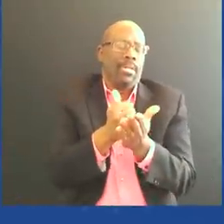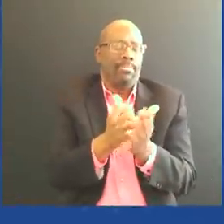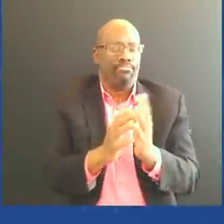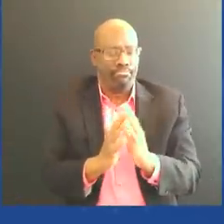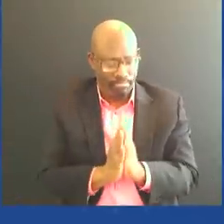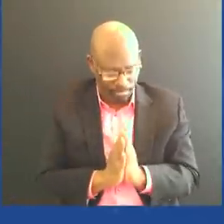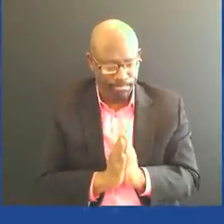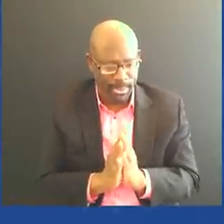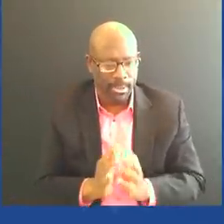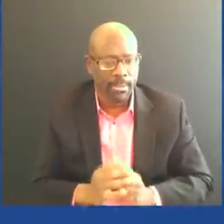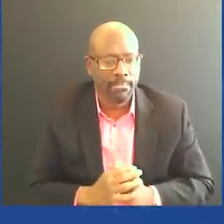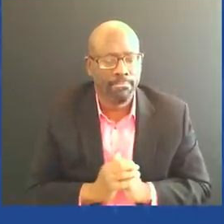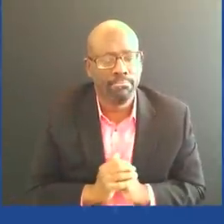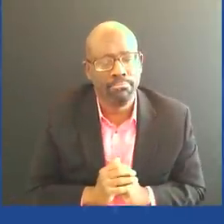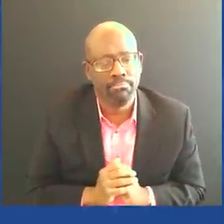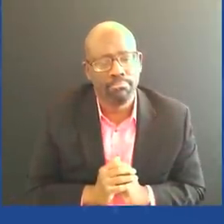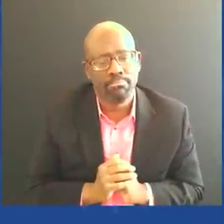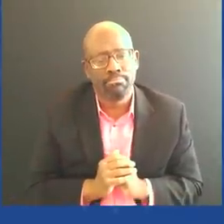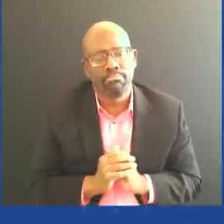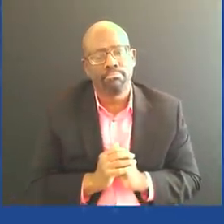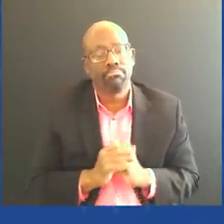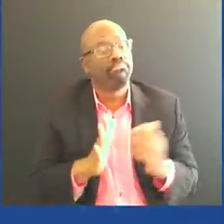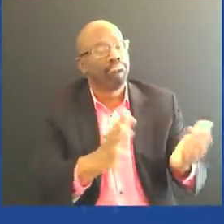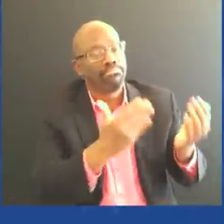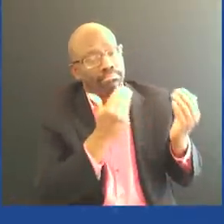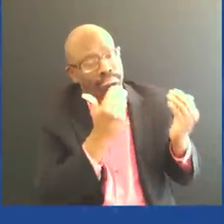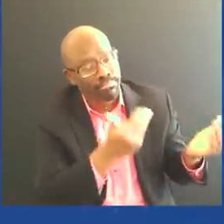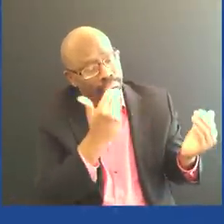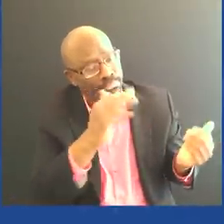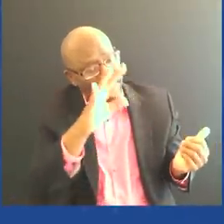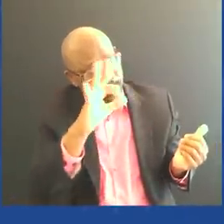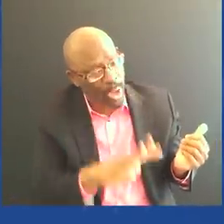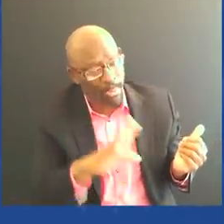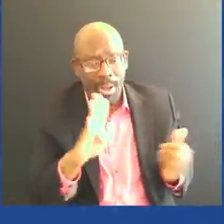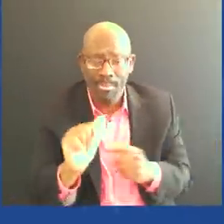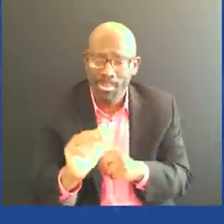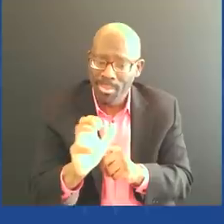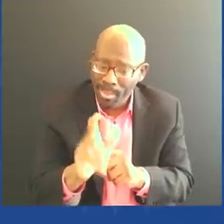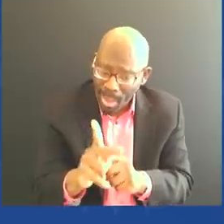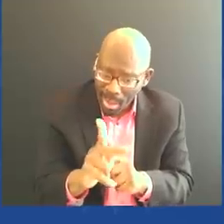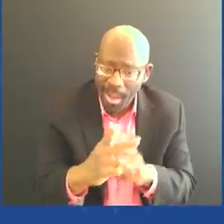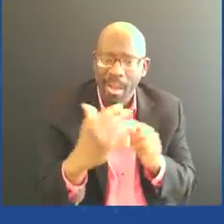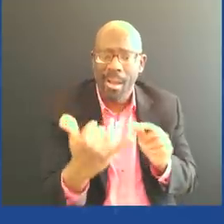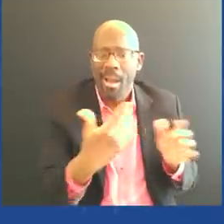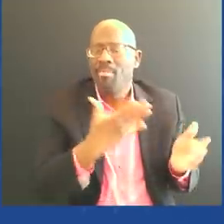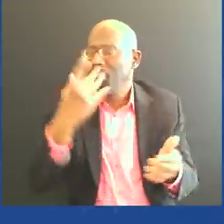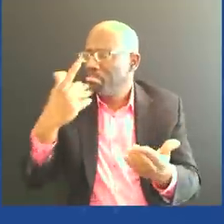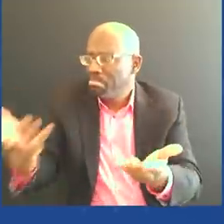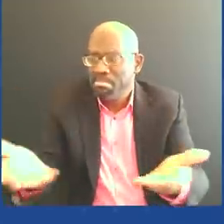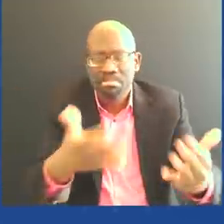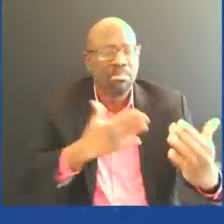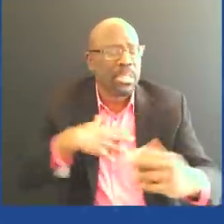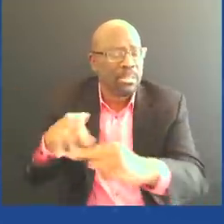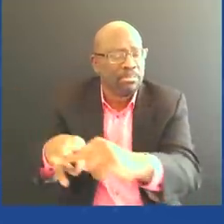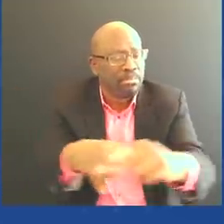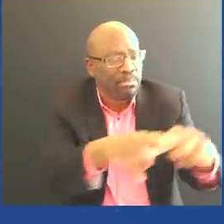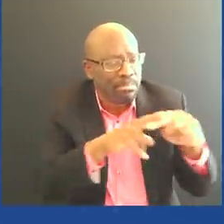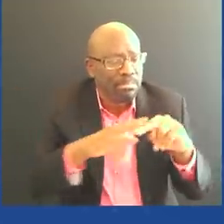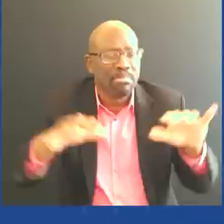Thank you, Chaplain Black. Will the guests please be seated? Delaware, parade, rest.